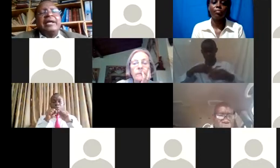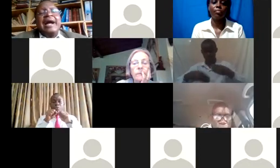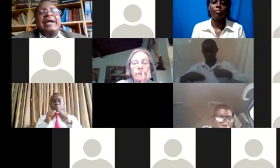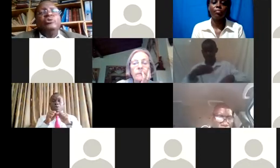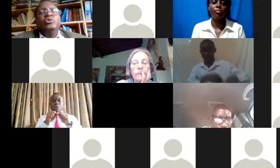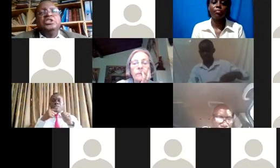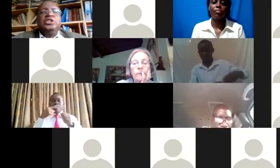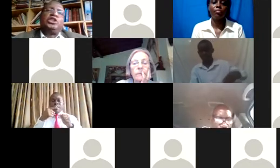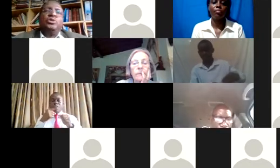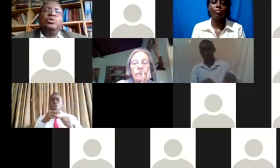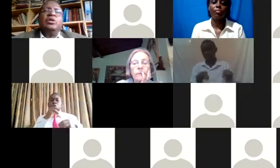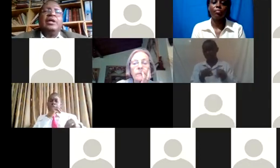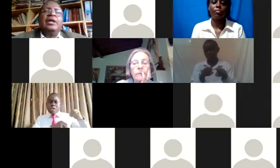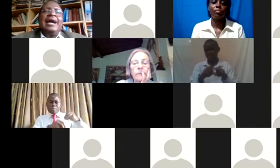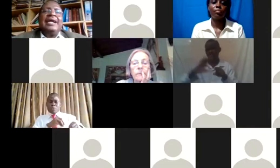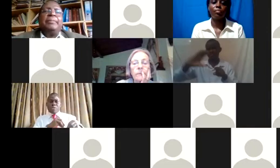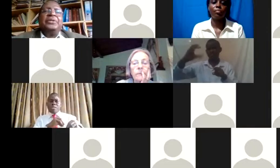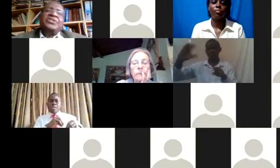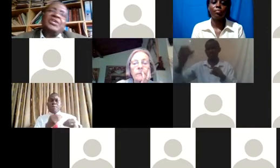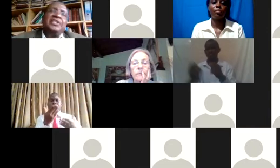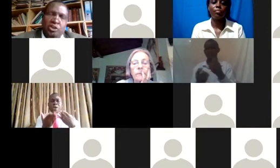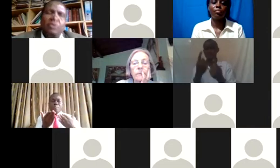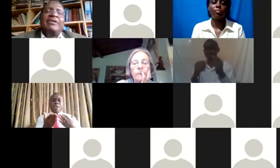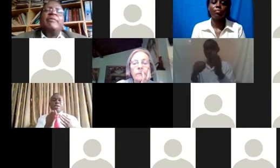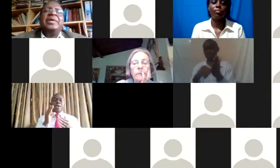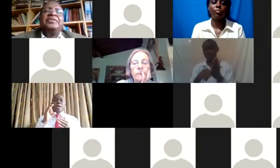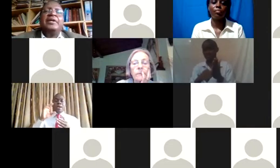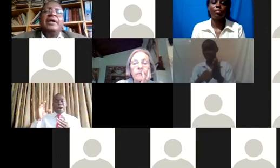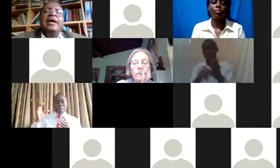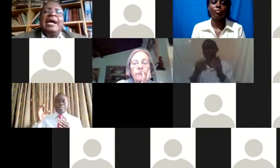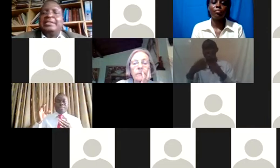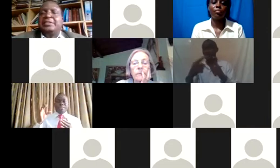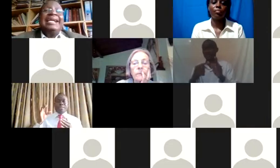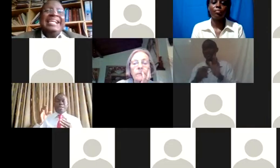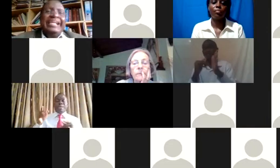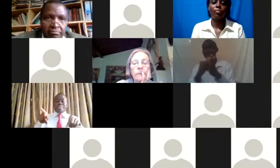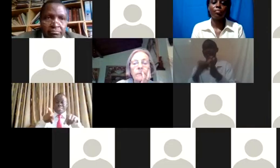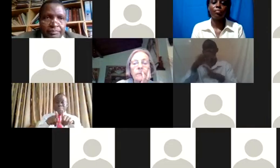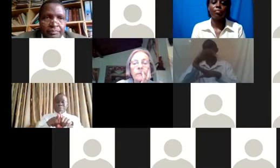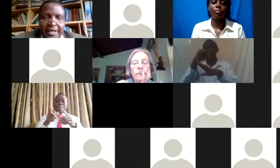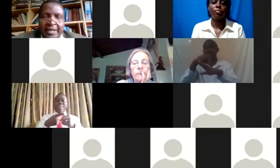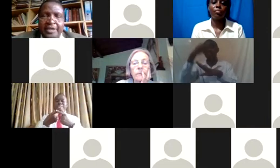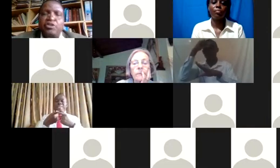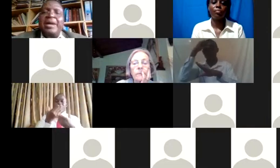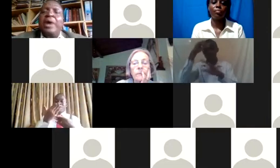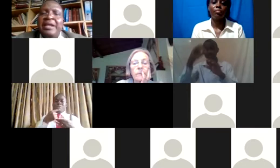like a county issue and present national government as clean. And so my worry